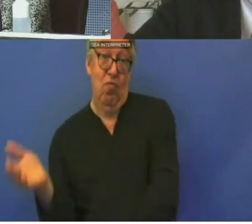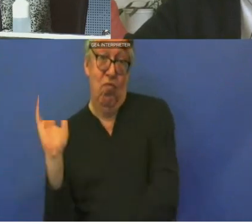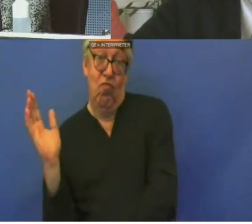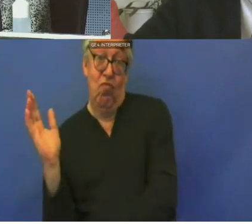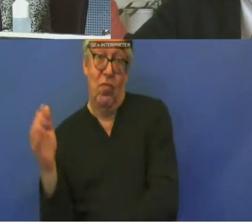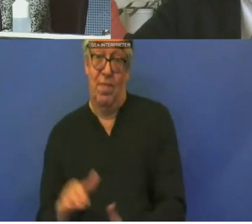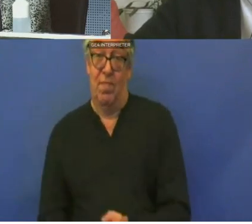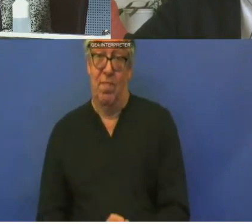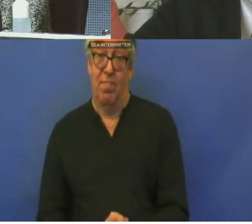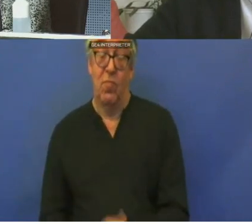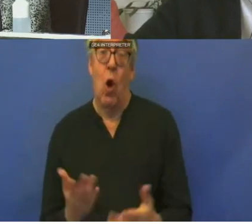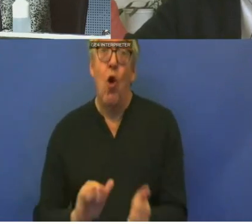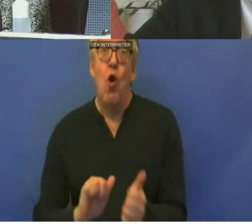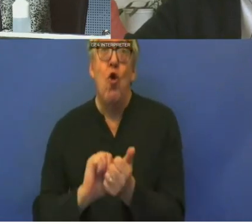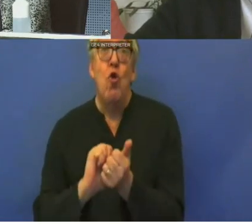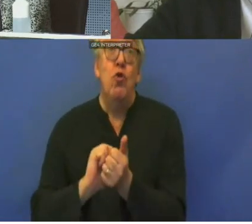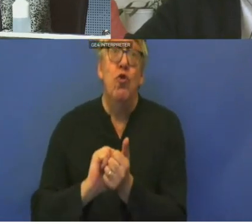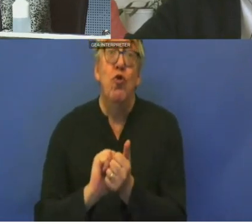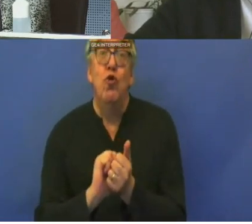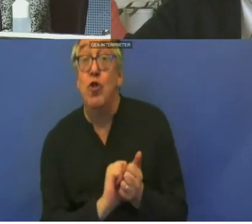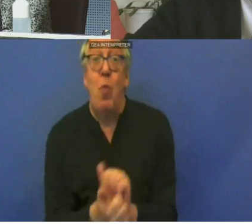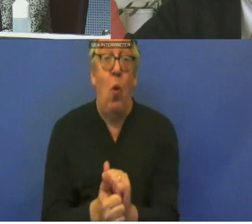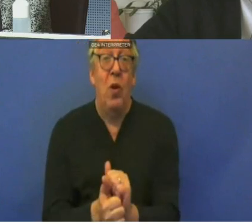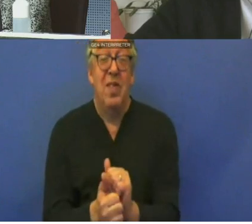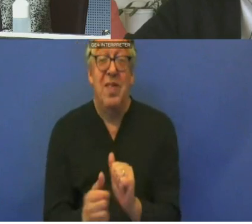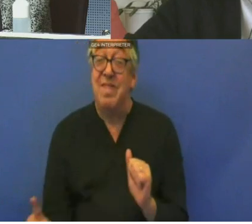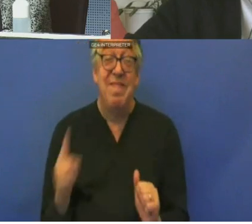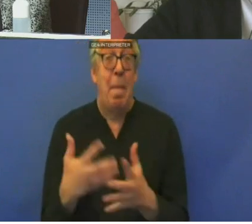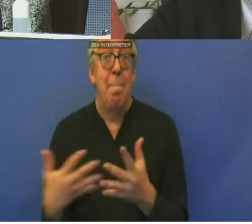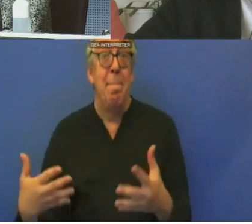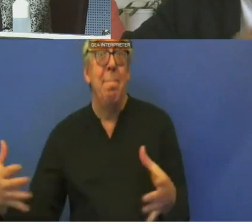the sport movement, and quite often it is a case that we don't get this,